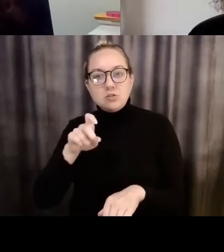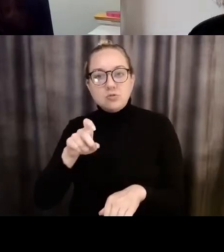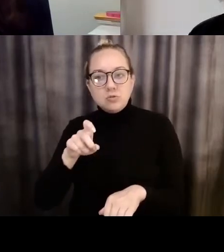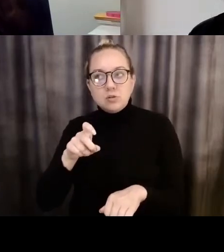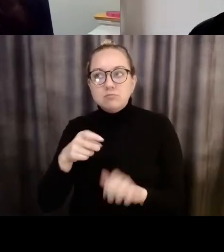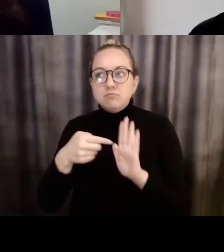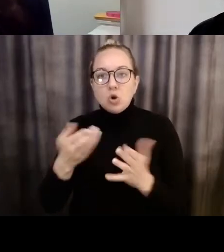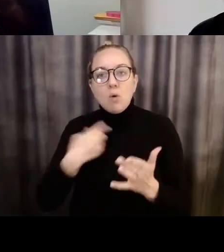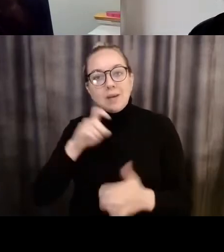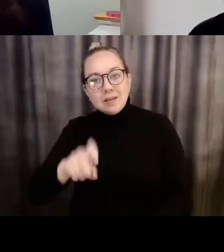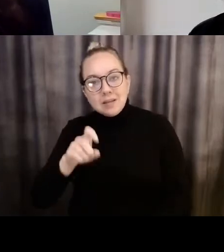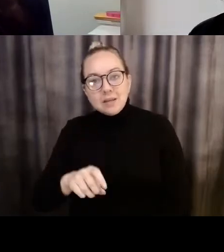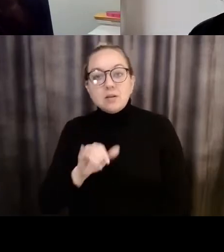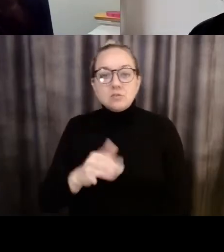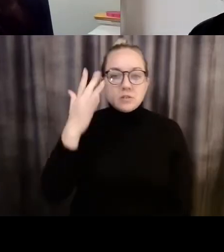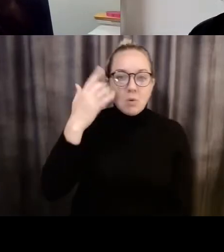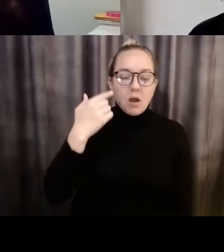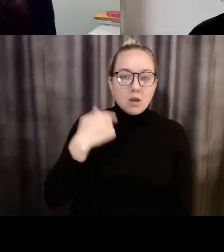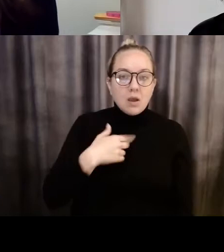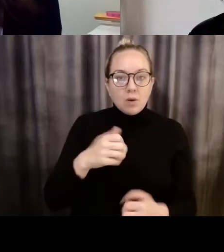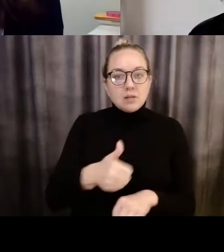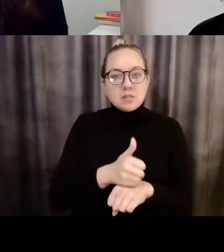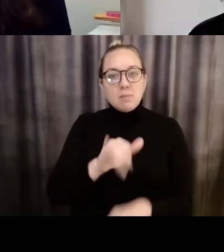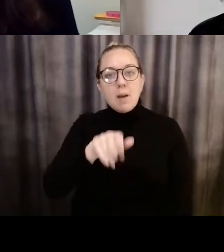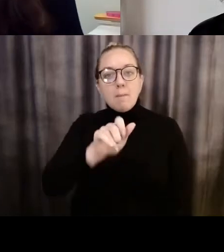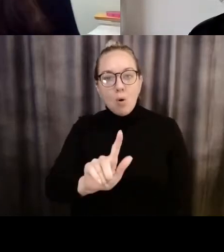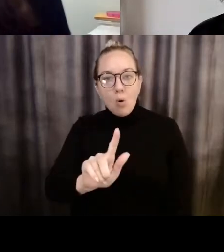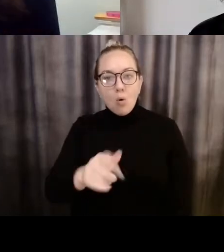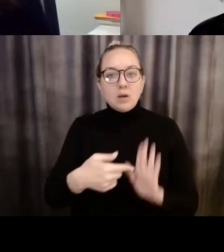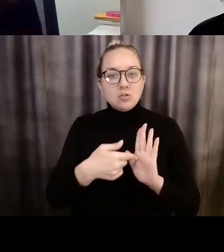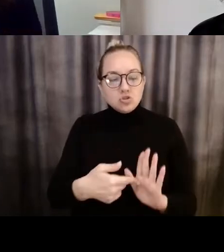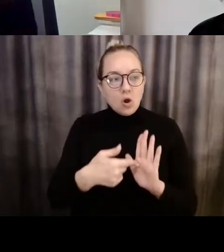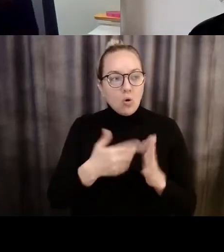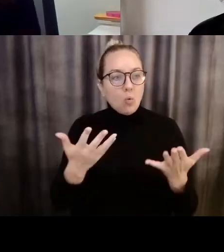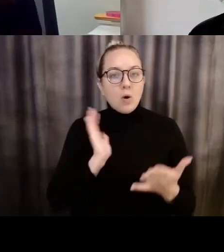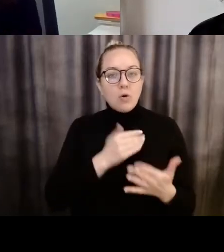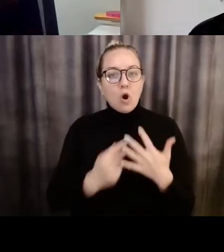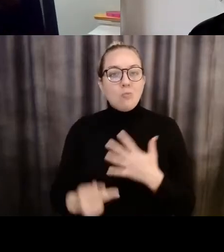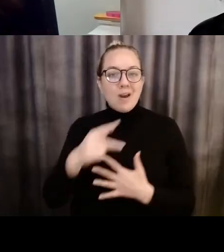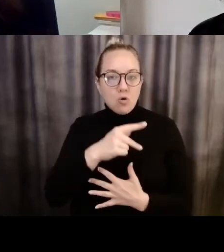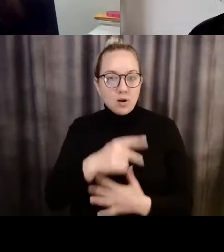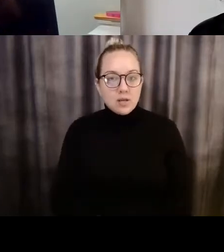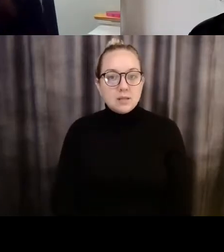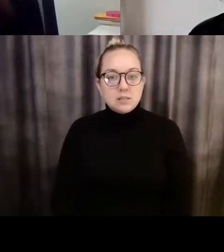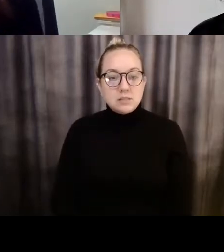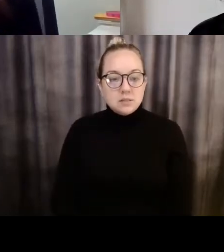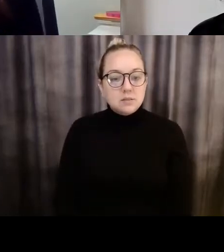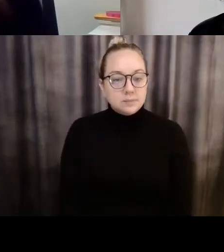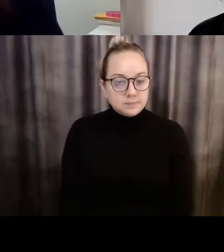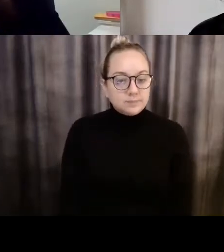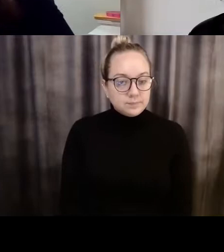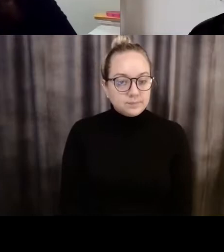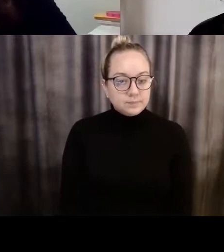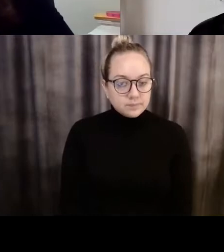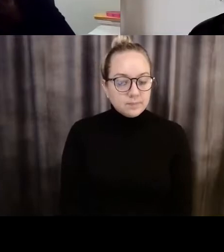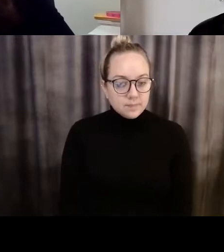up those goals, speak about our priorities. So it's really clear for them and easy when it comes to having that two-way